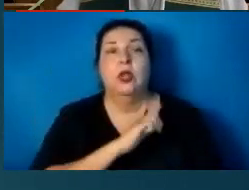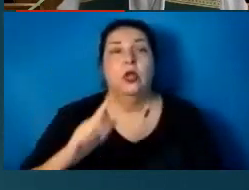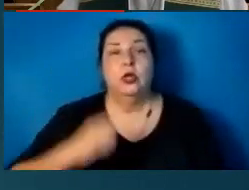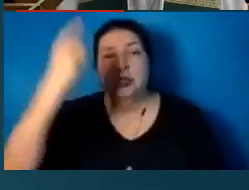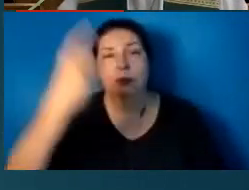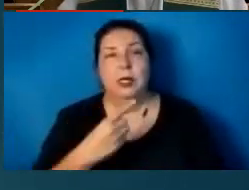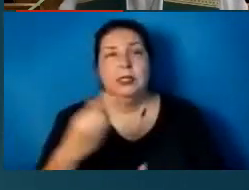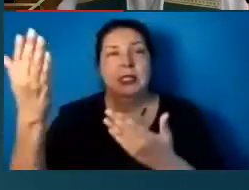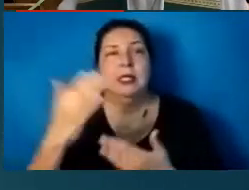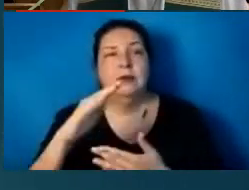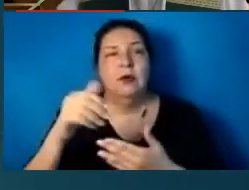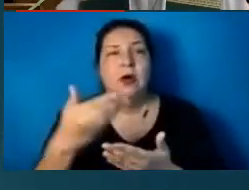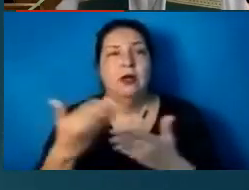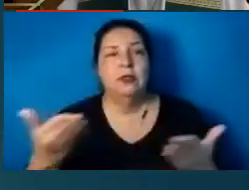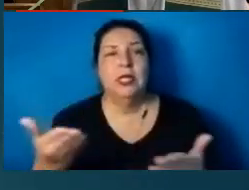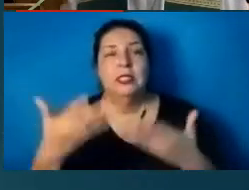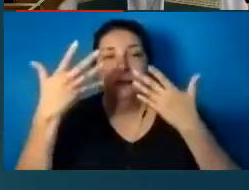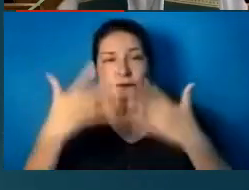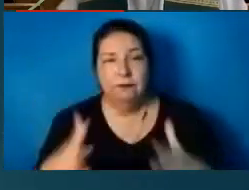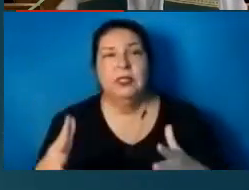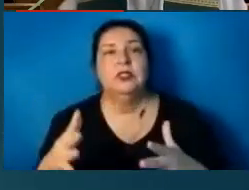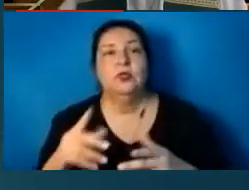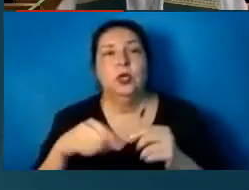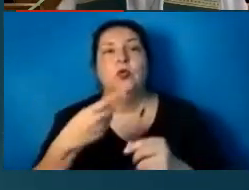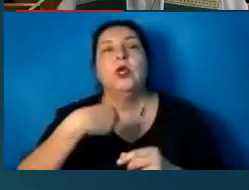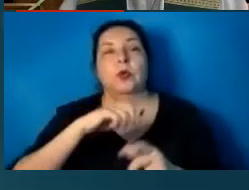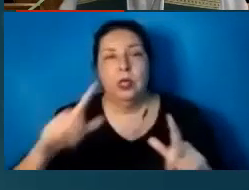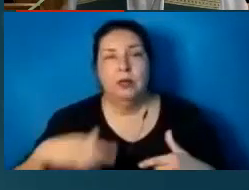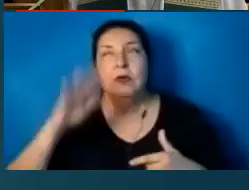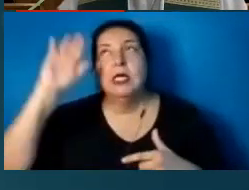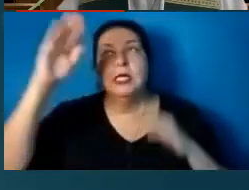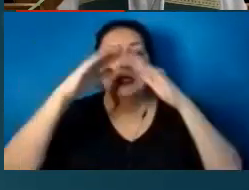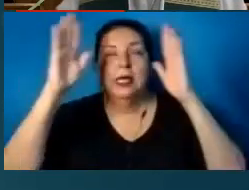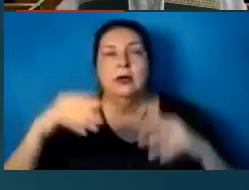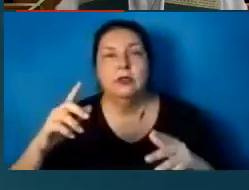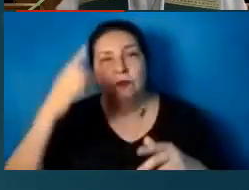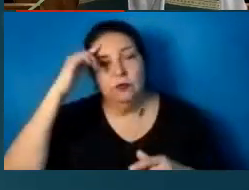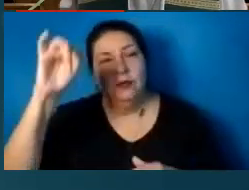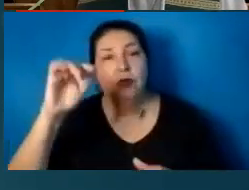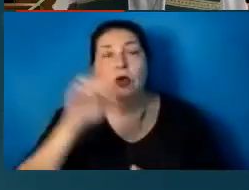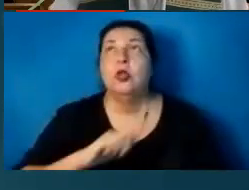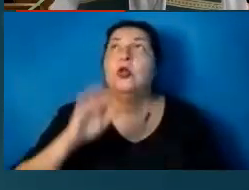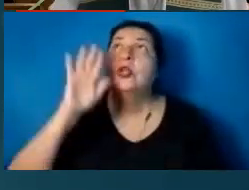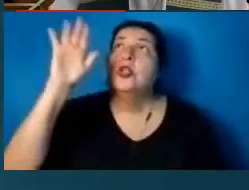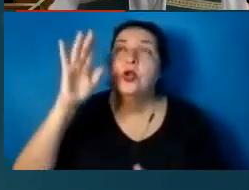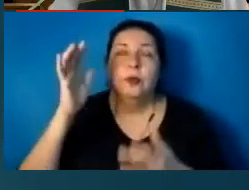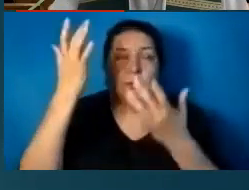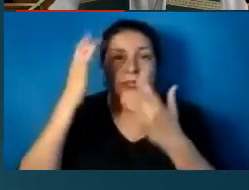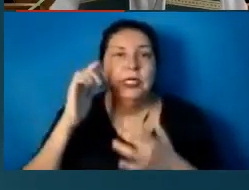things to their appointed completion, when we will dwell in his house forever. Lord, in your mercy.